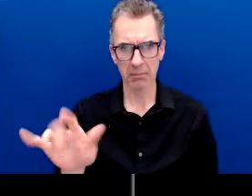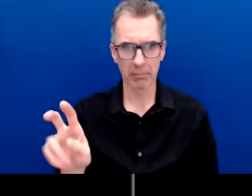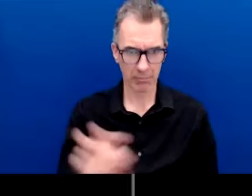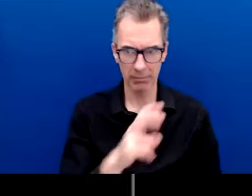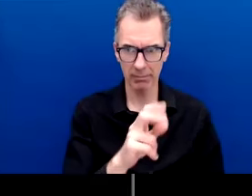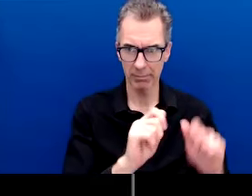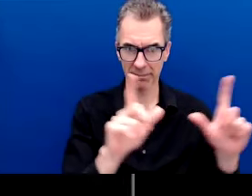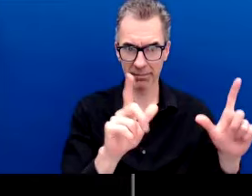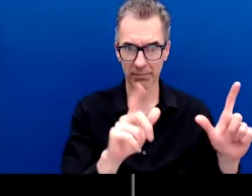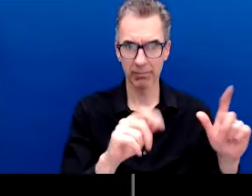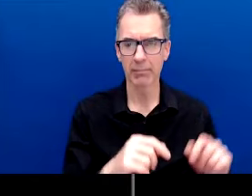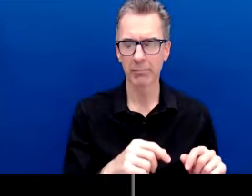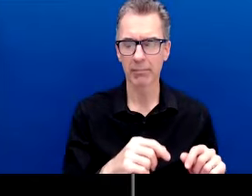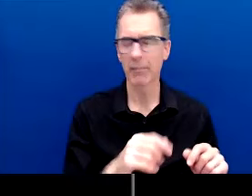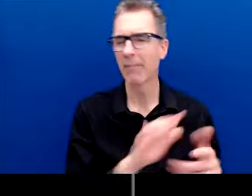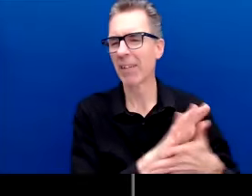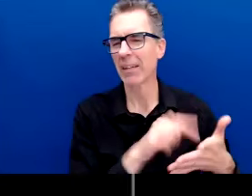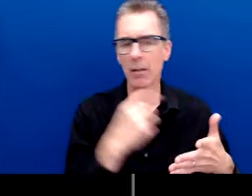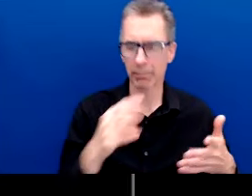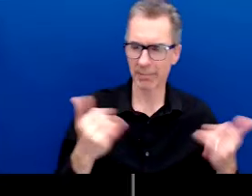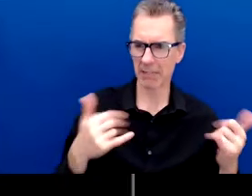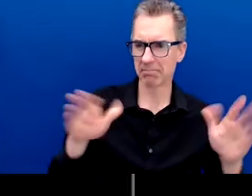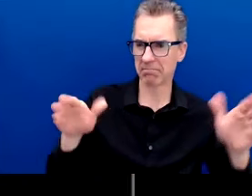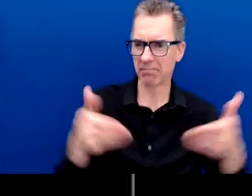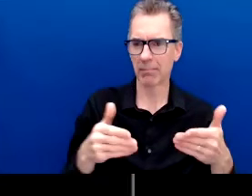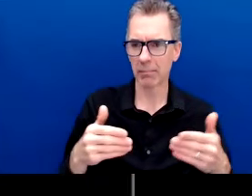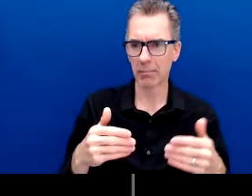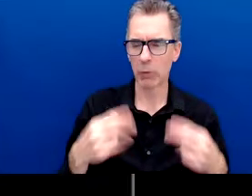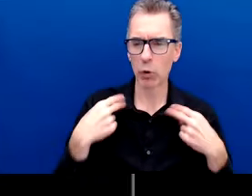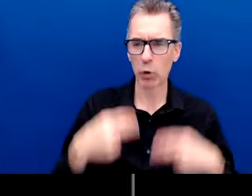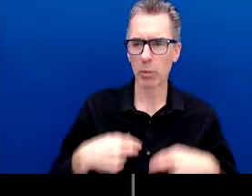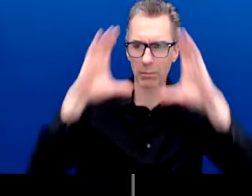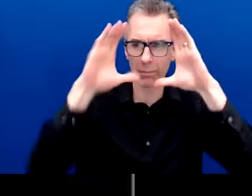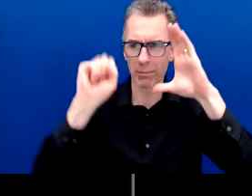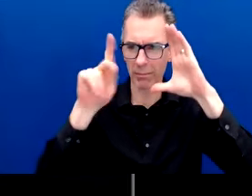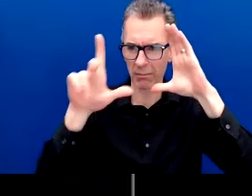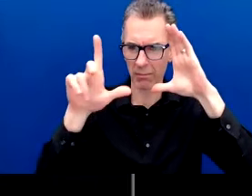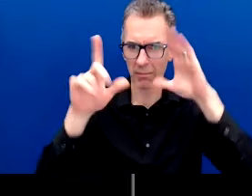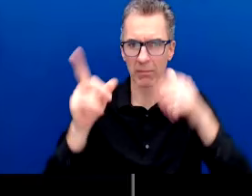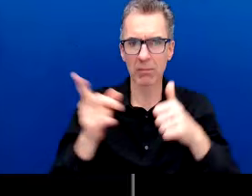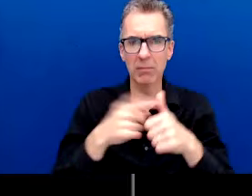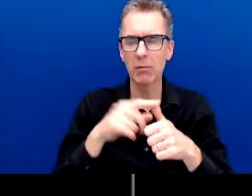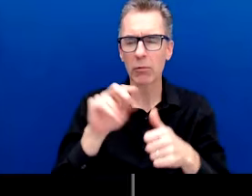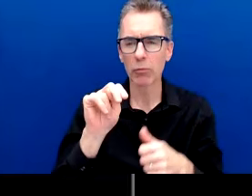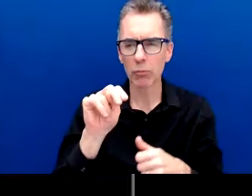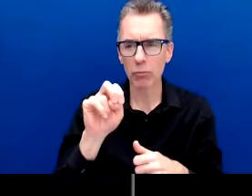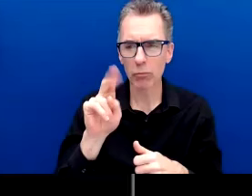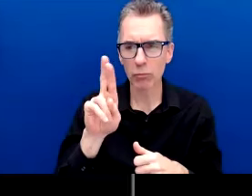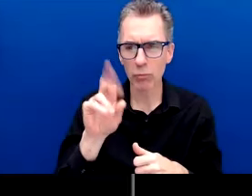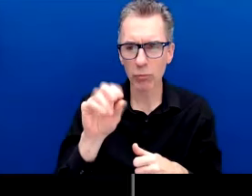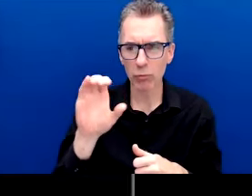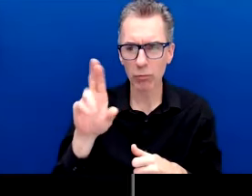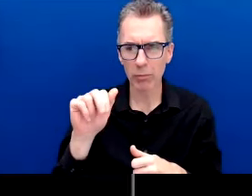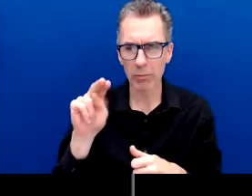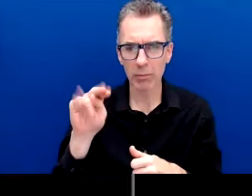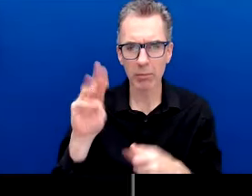This is an introduction to the human skull. We will first look at the neurocranium. The